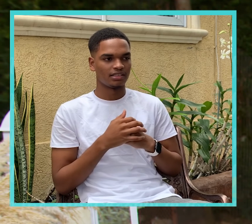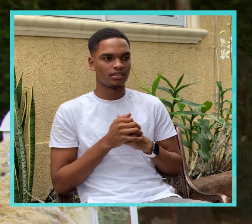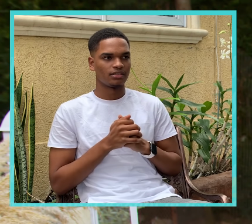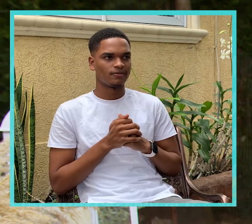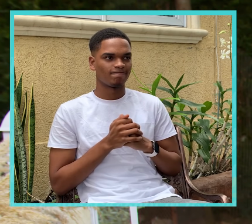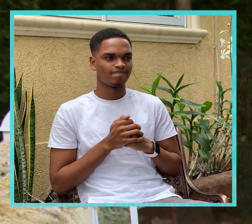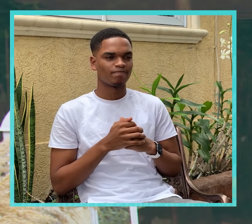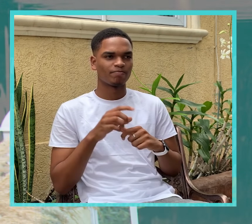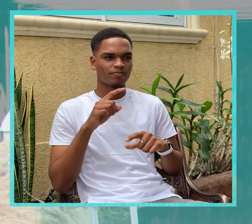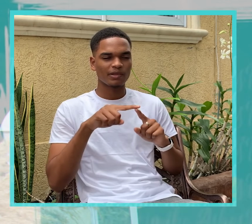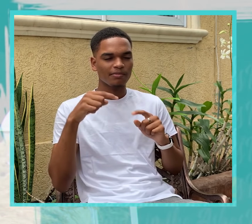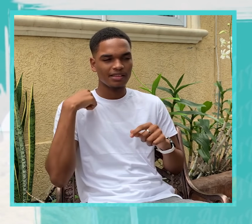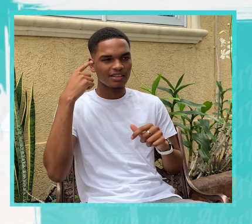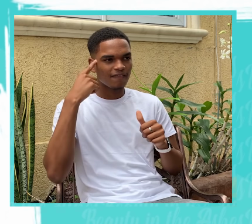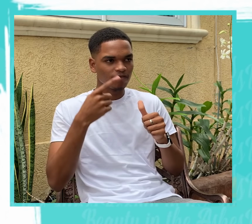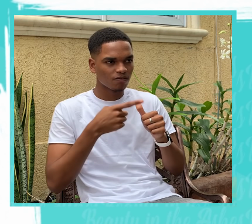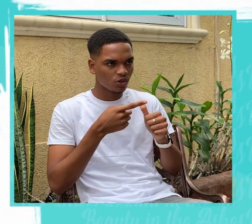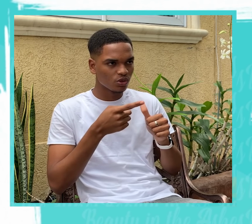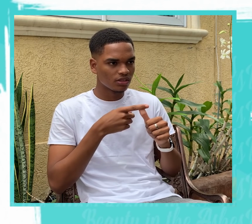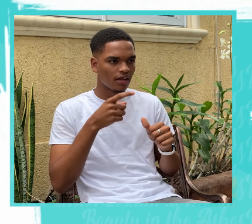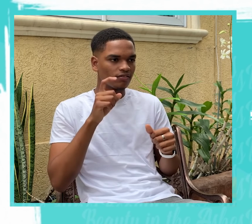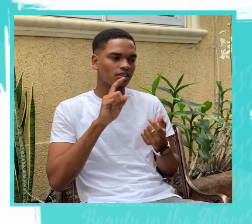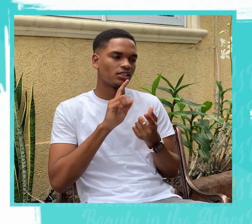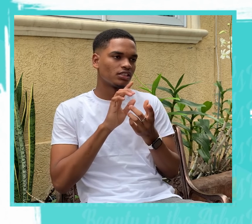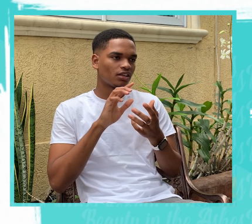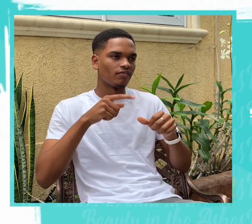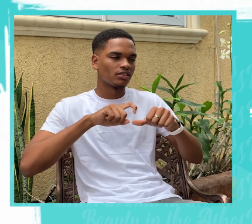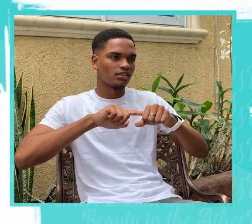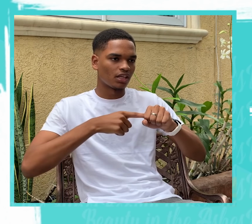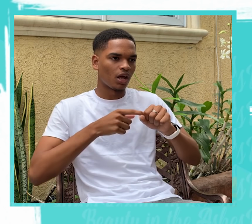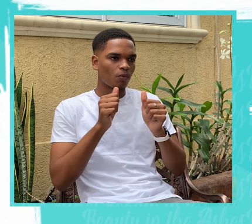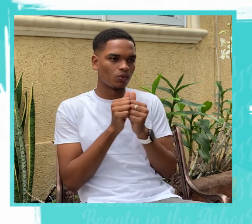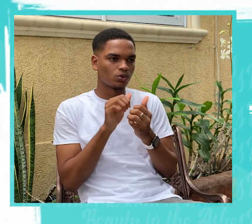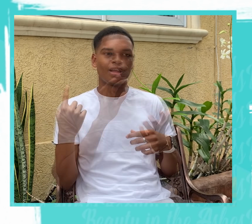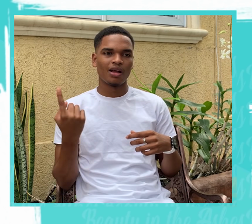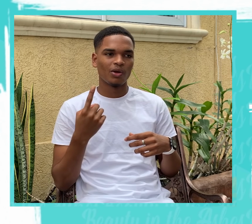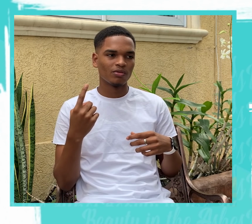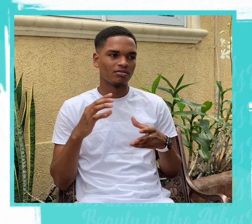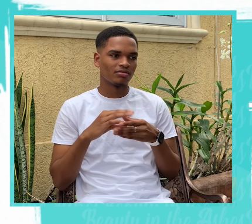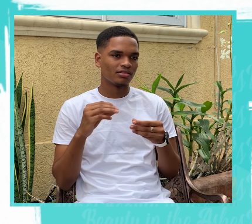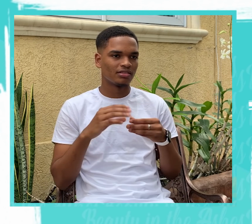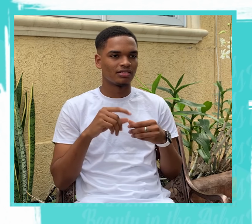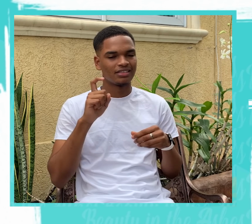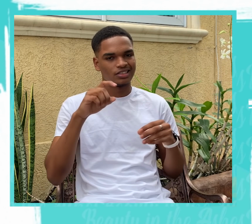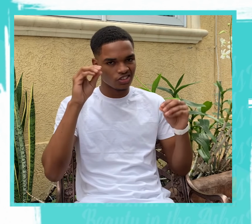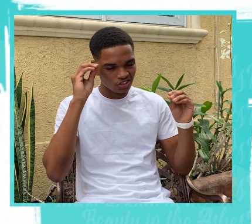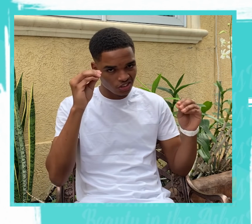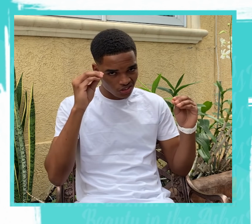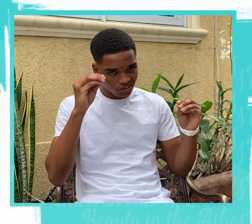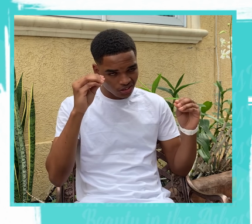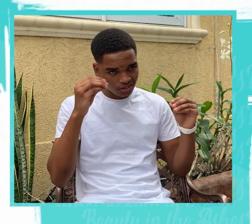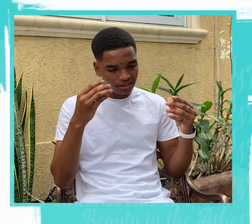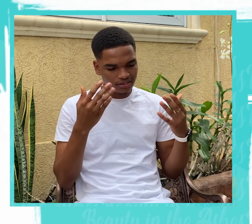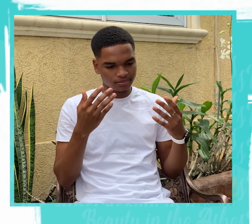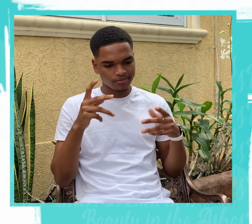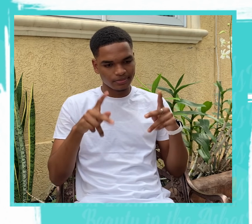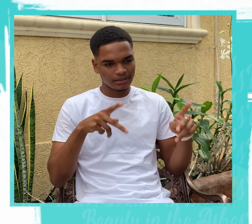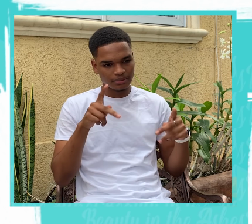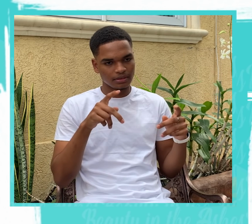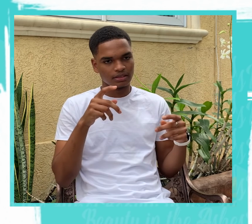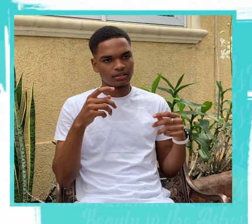I think the first thing is we have to start with schools. We always talk about teaching people certain things when they reach university, but